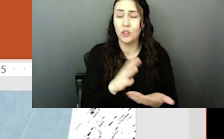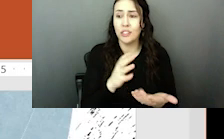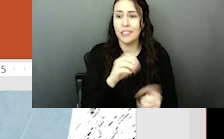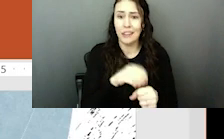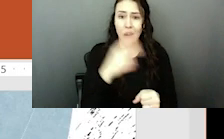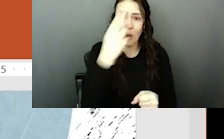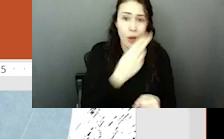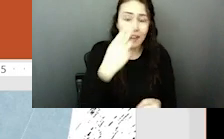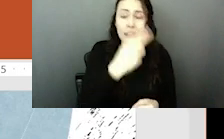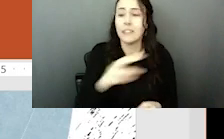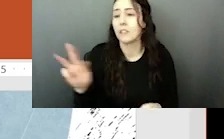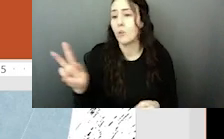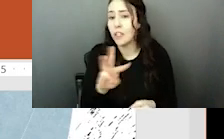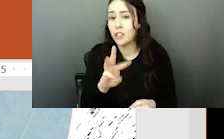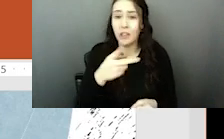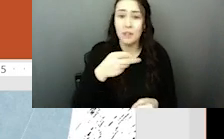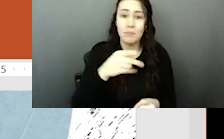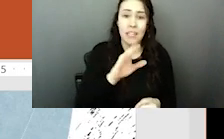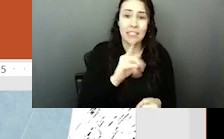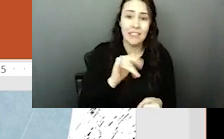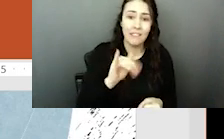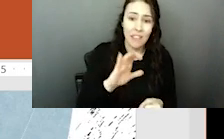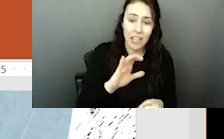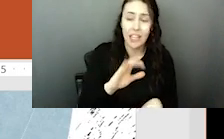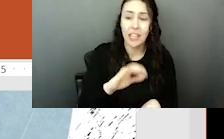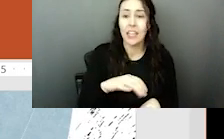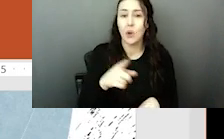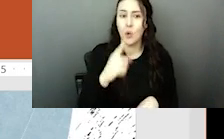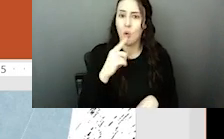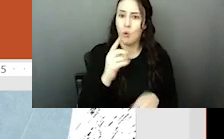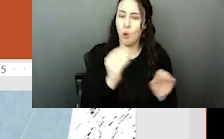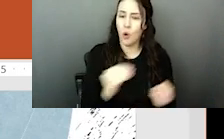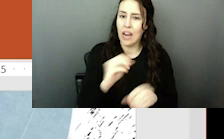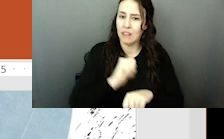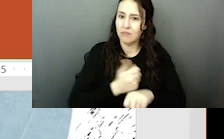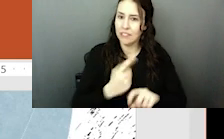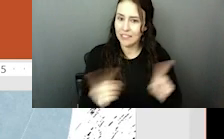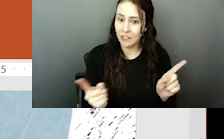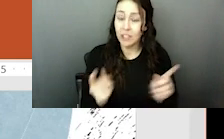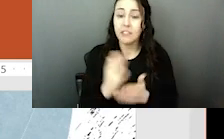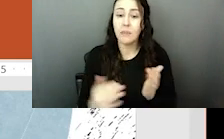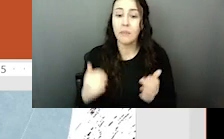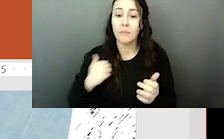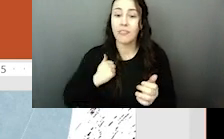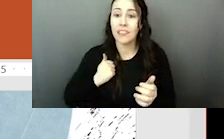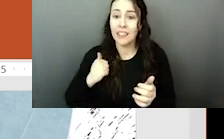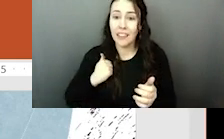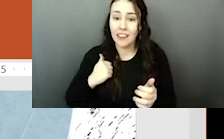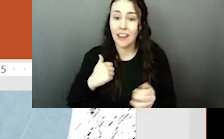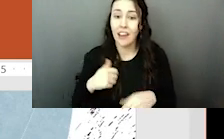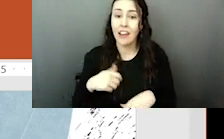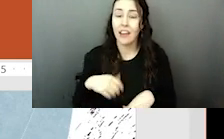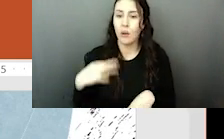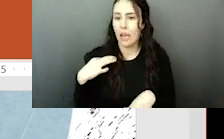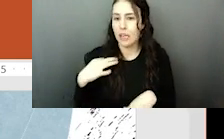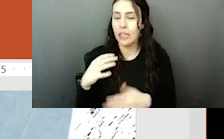Western Pacific who are organized very differently. We have some candidate institutions from the East Coast. So